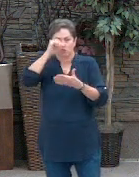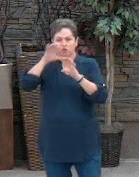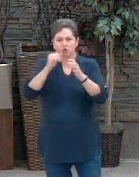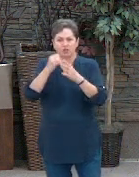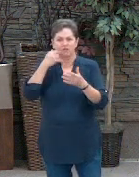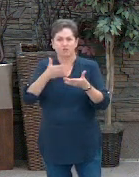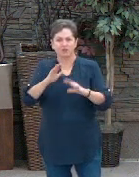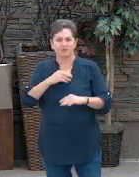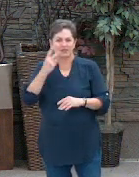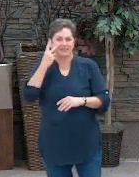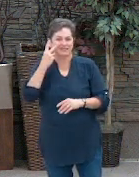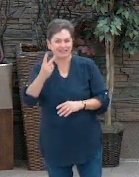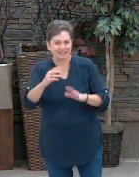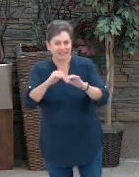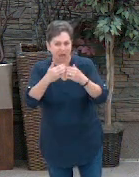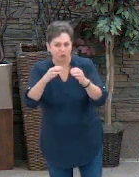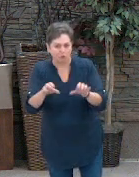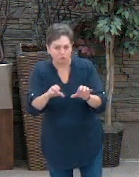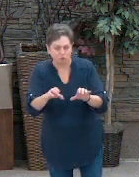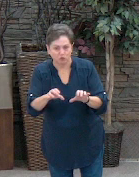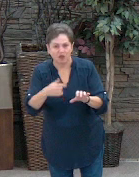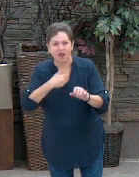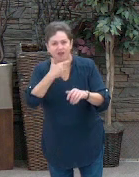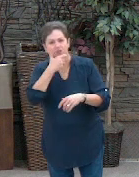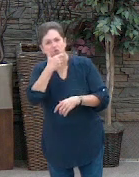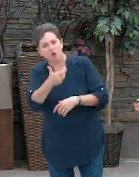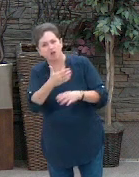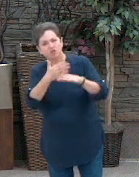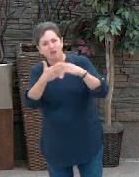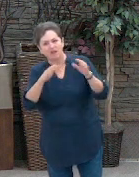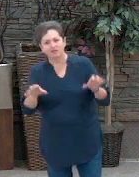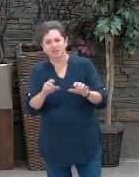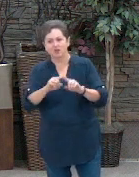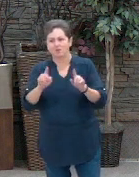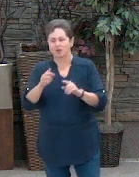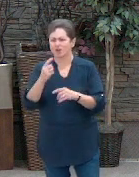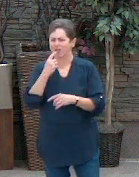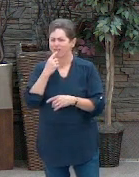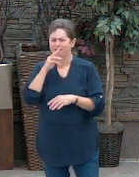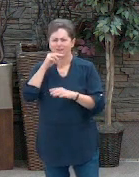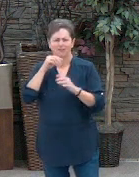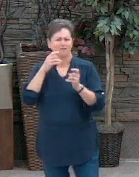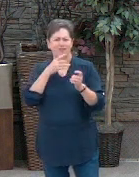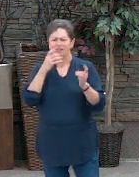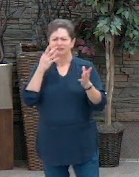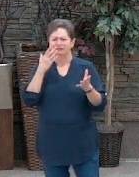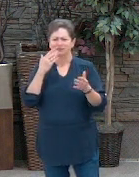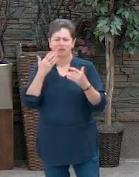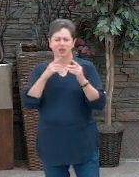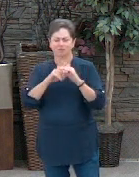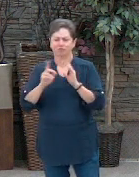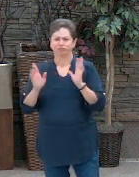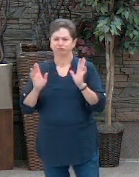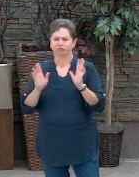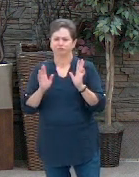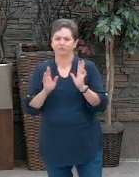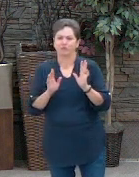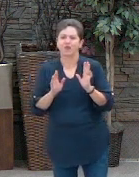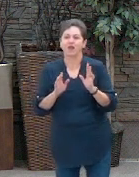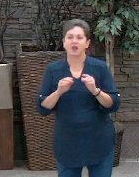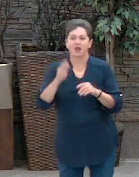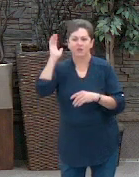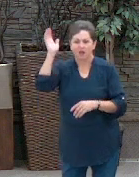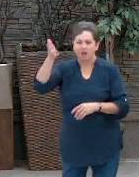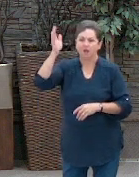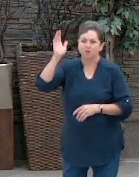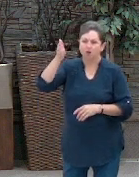you'll let me see it done. I can watch your hands in action, but your tongue too fast may run. And the